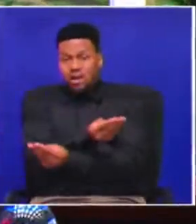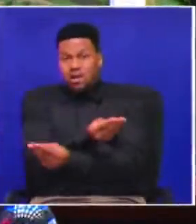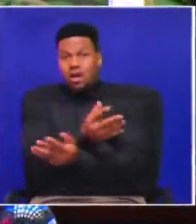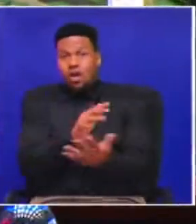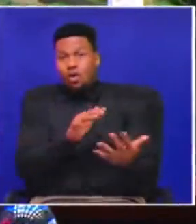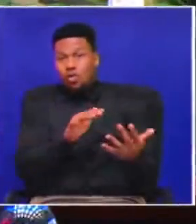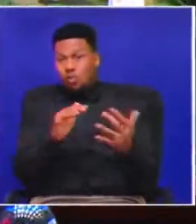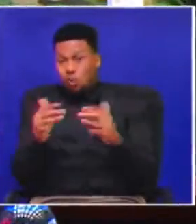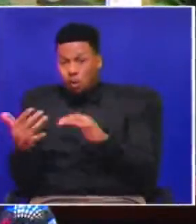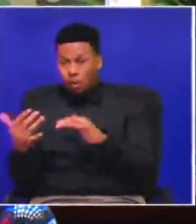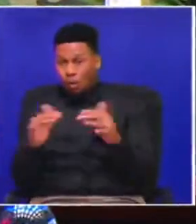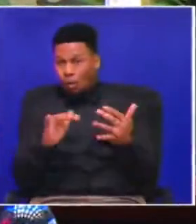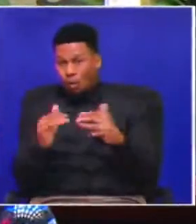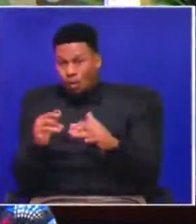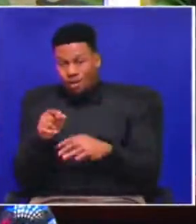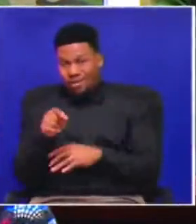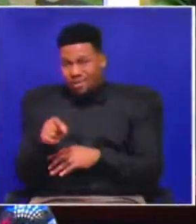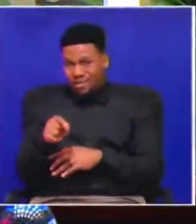but about